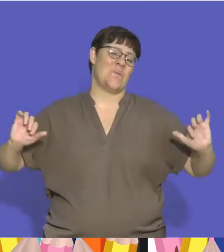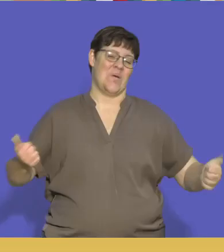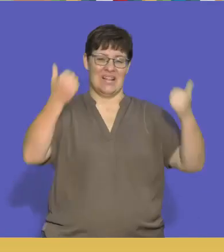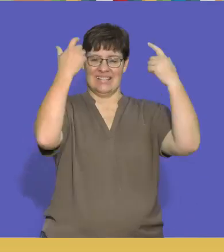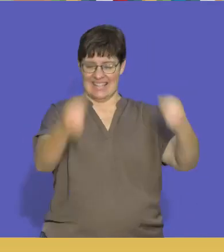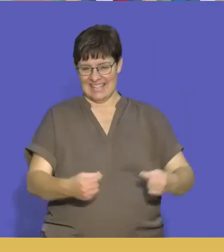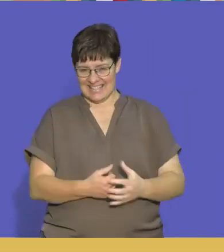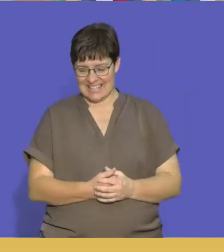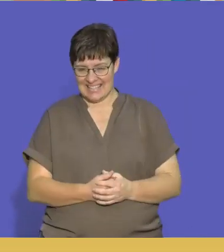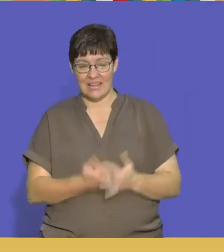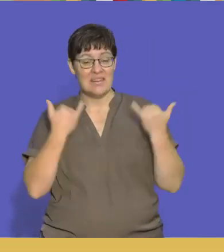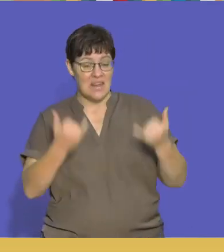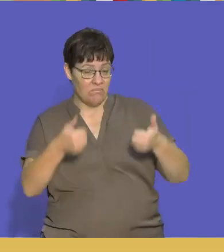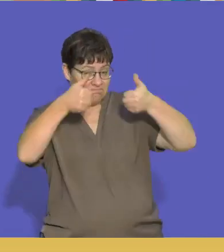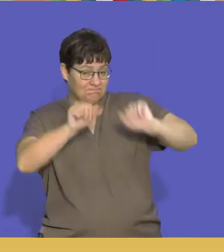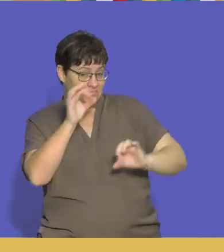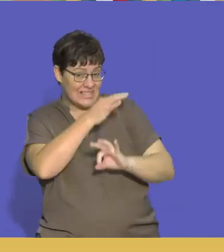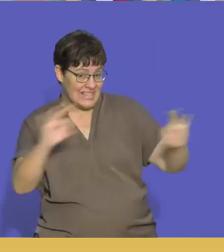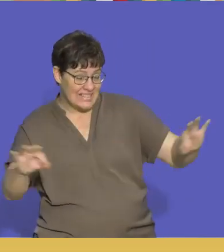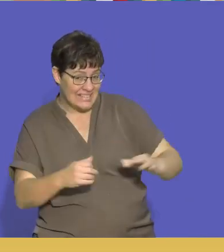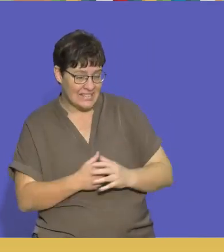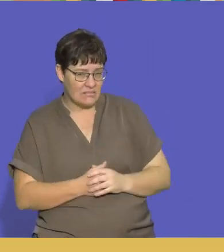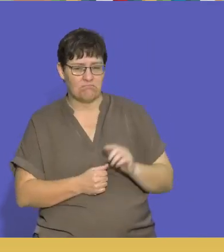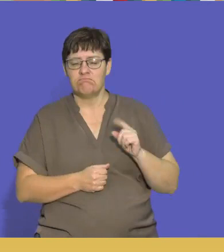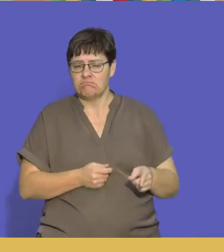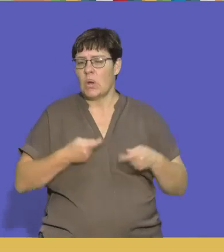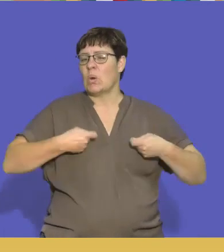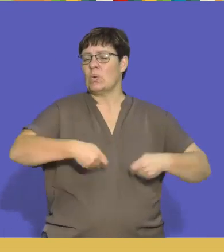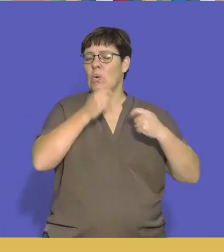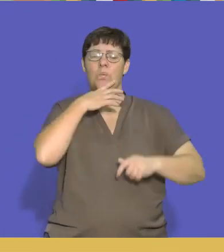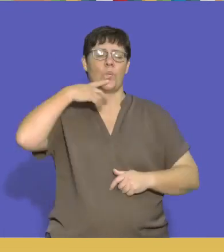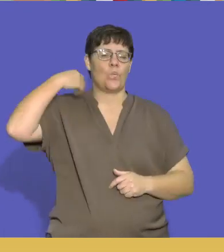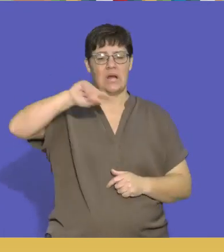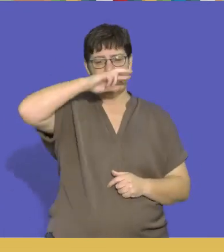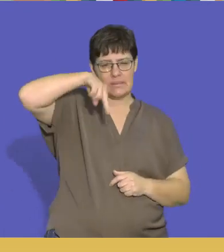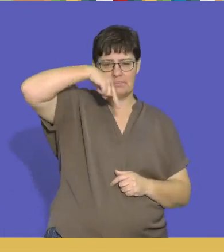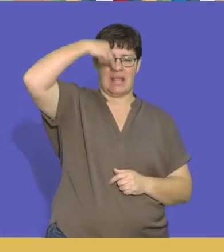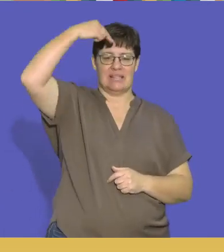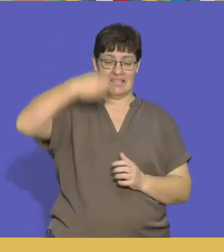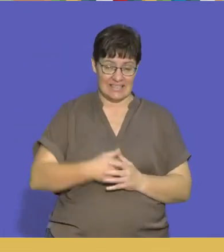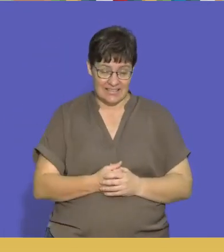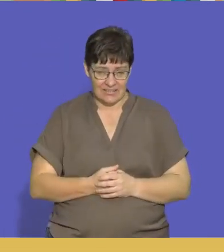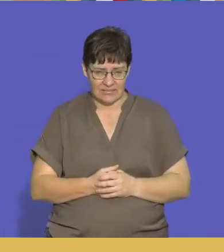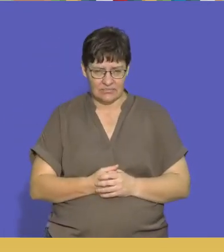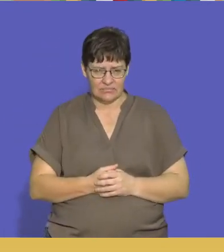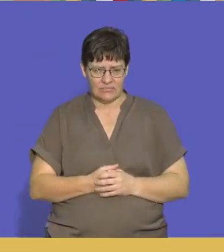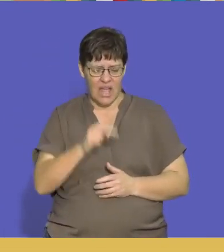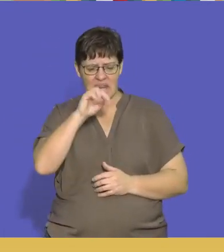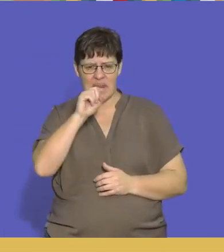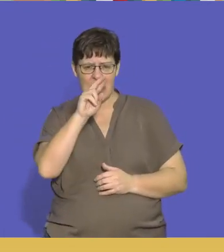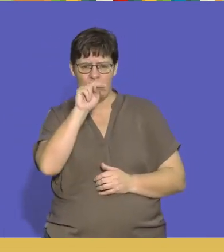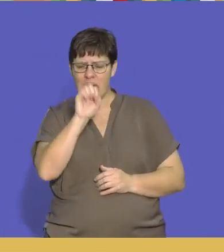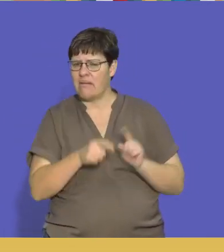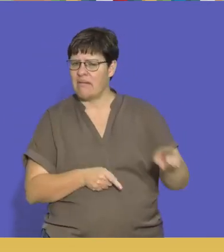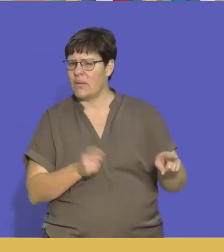you've got it! Now listen to this one. She cooked delicious spaghetti. What is the